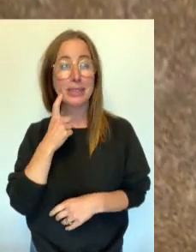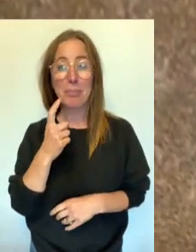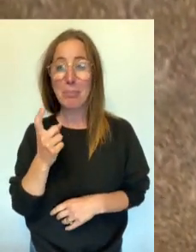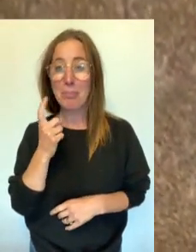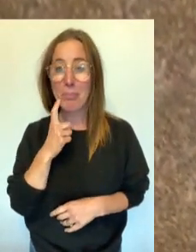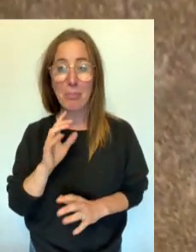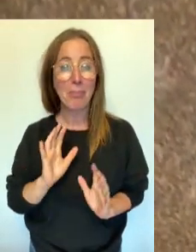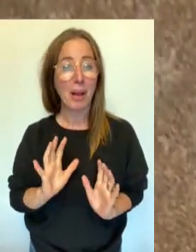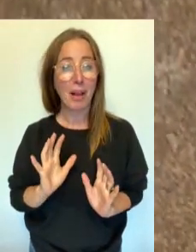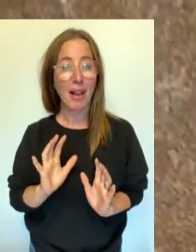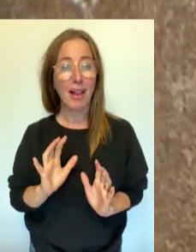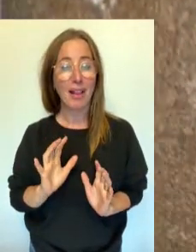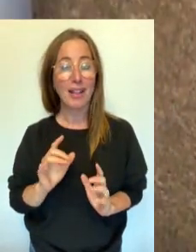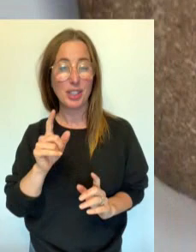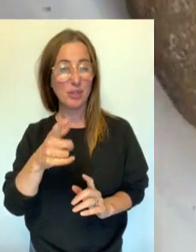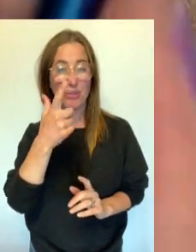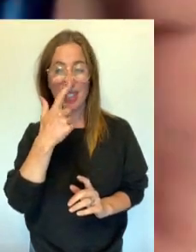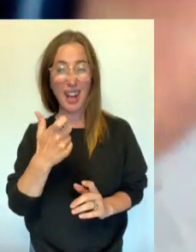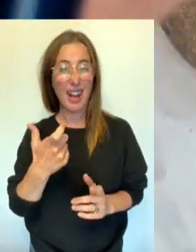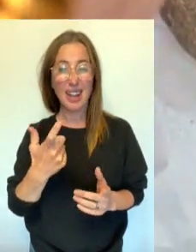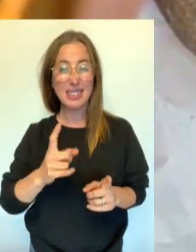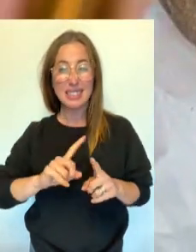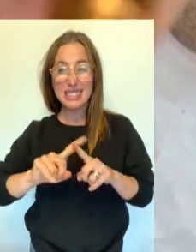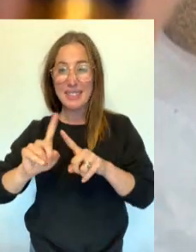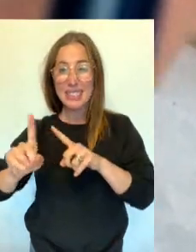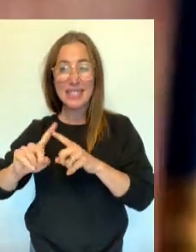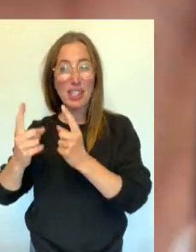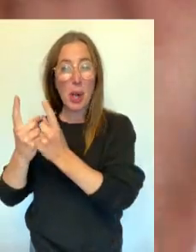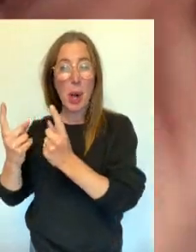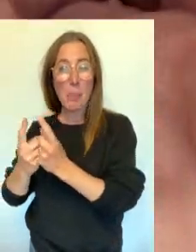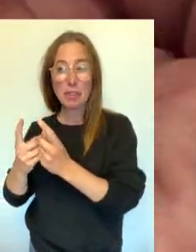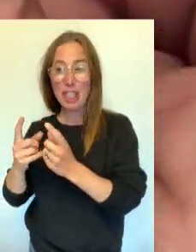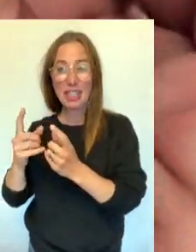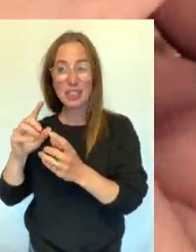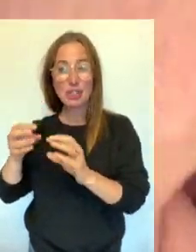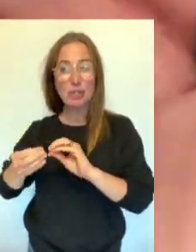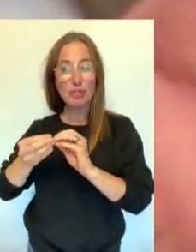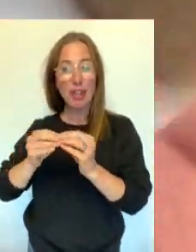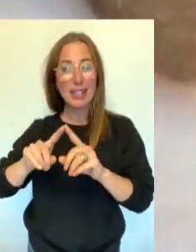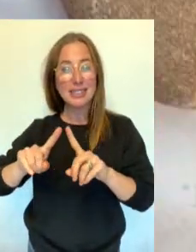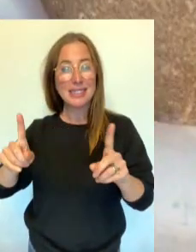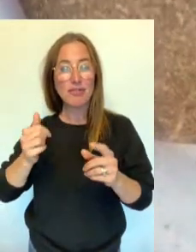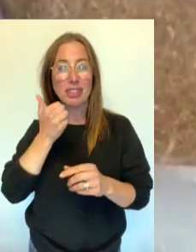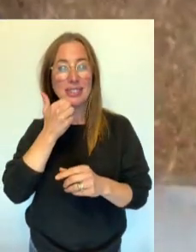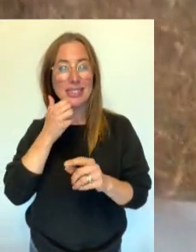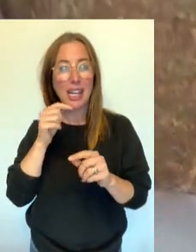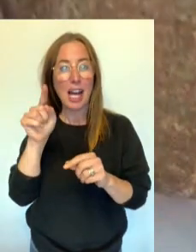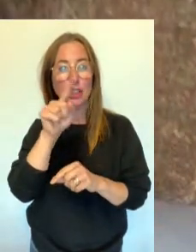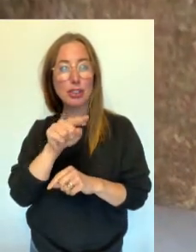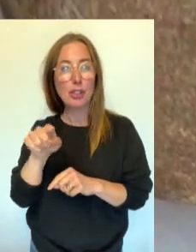different objects to create different size circles. I